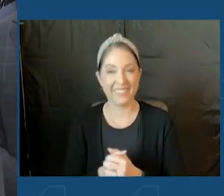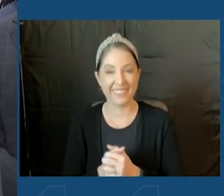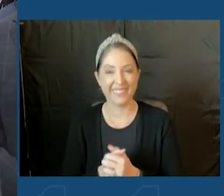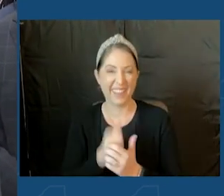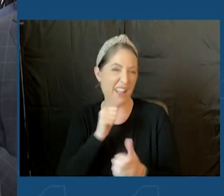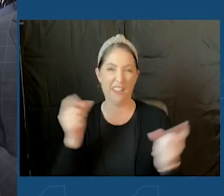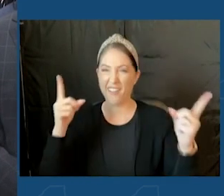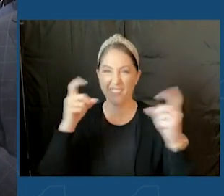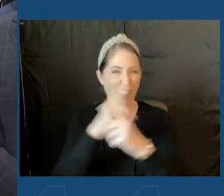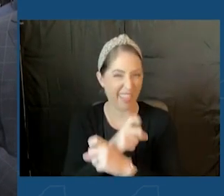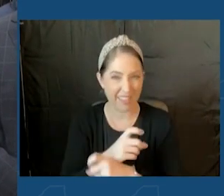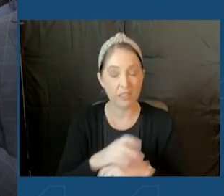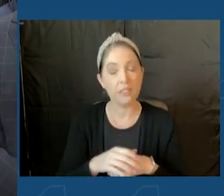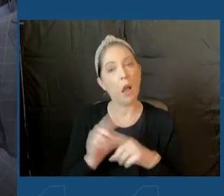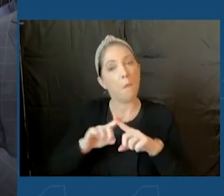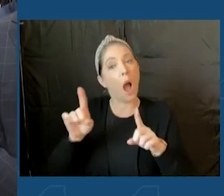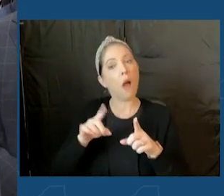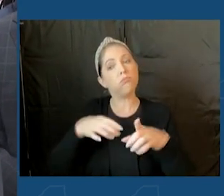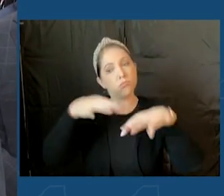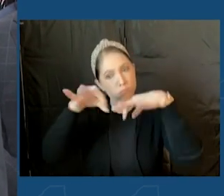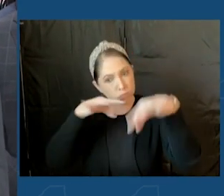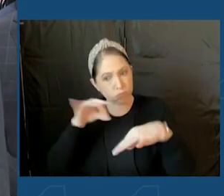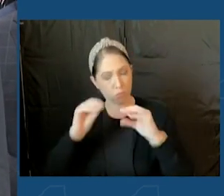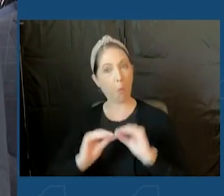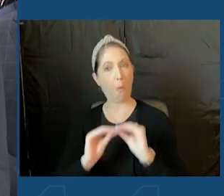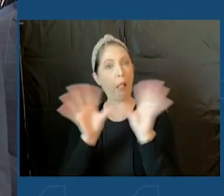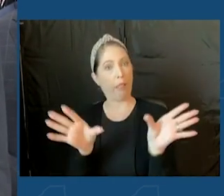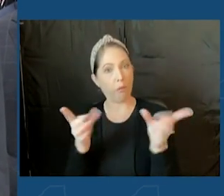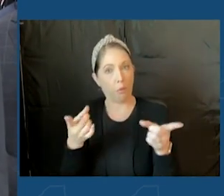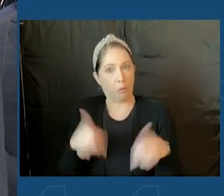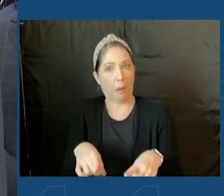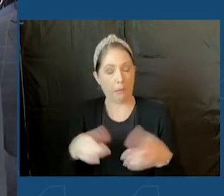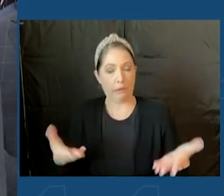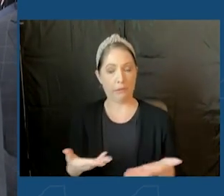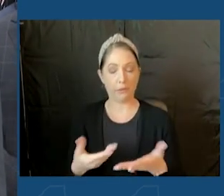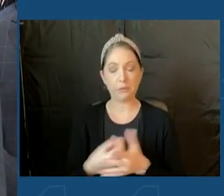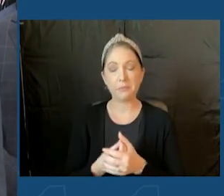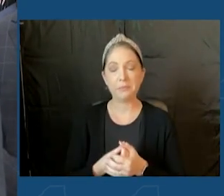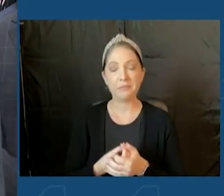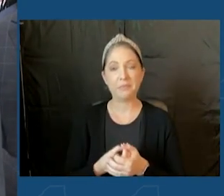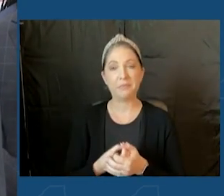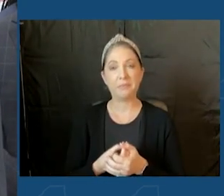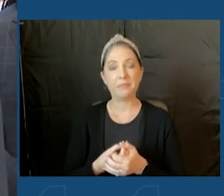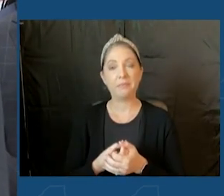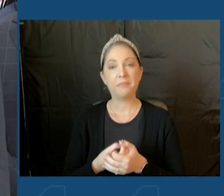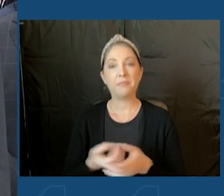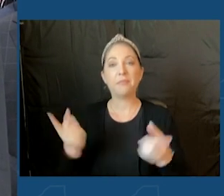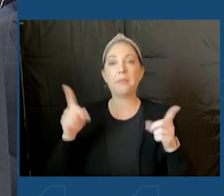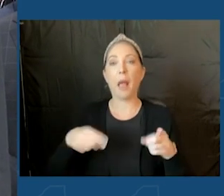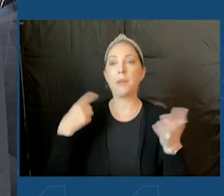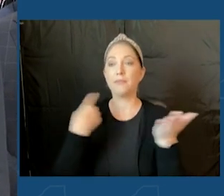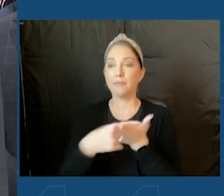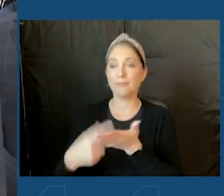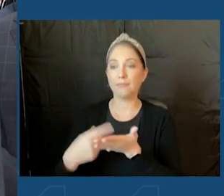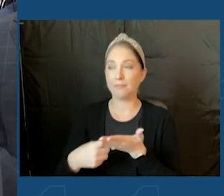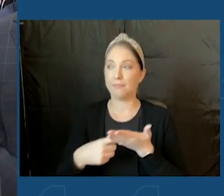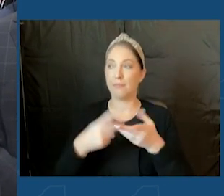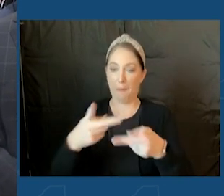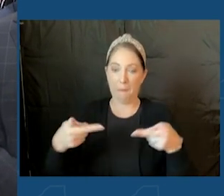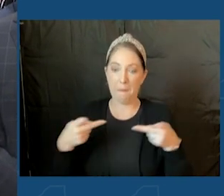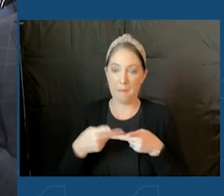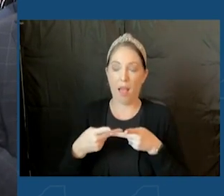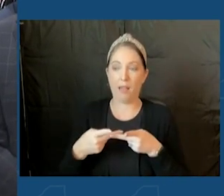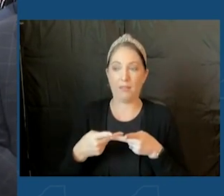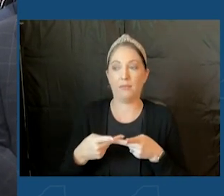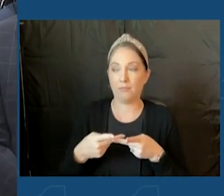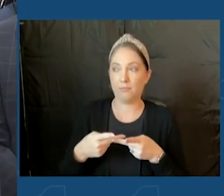and it's very descriptive of what's going on here. But when you're talking about a place as iconic as Grand Central,